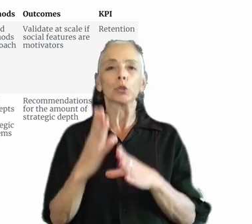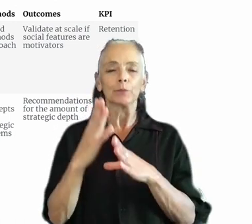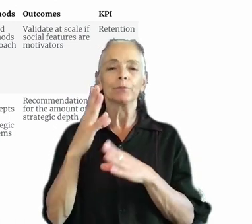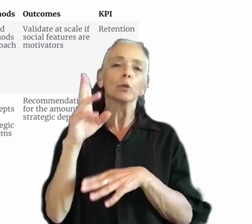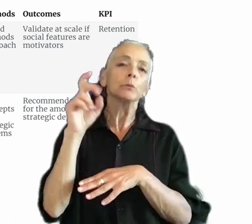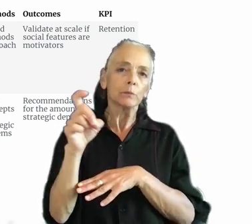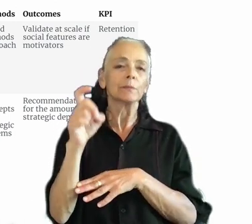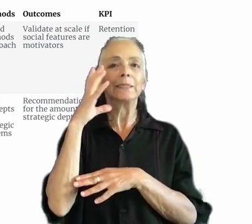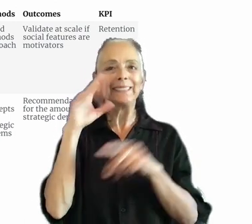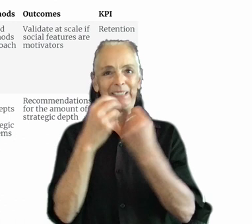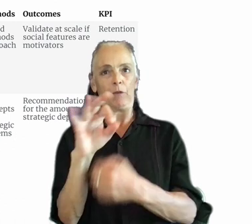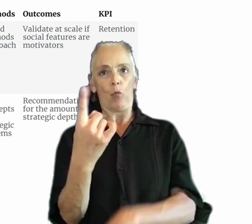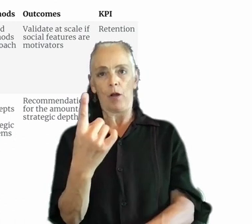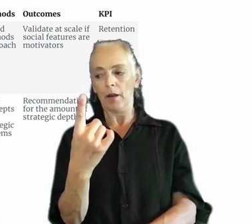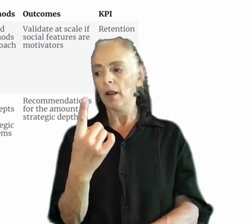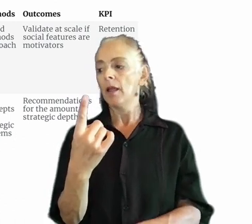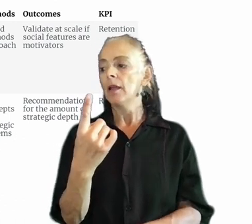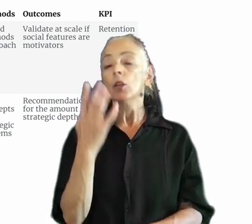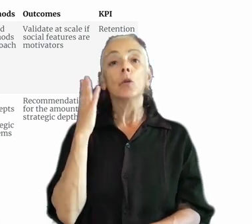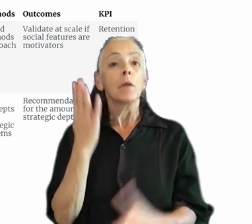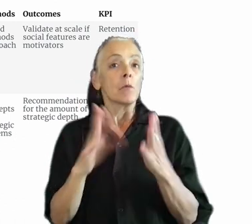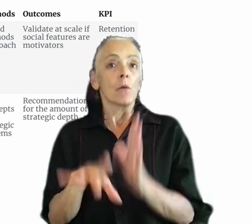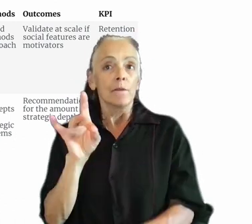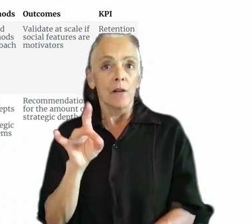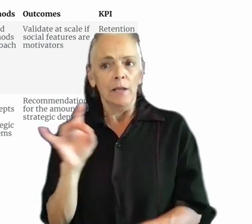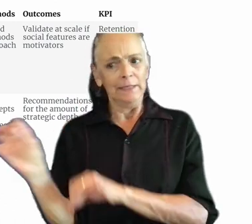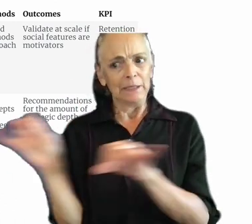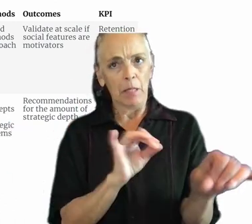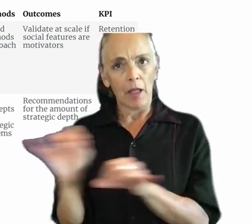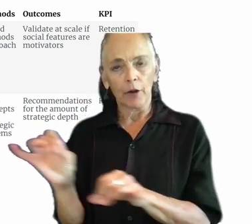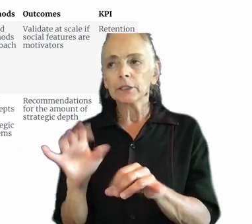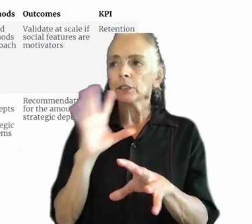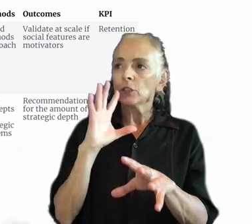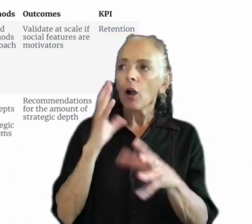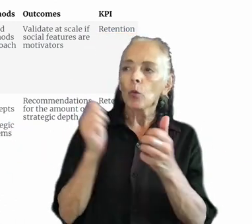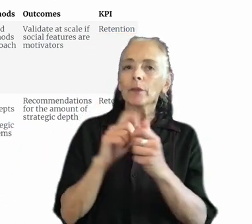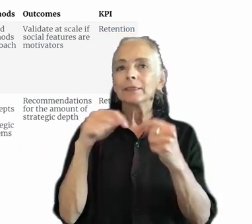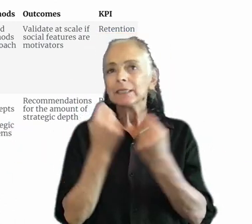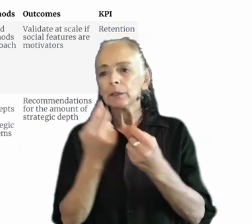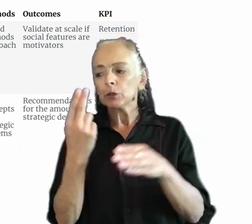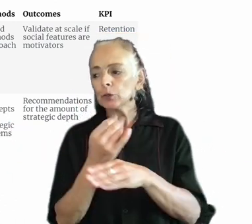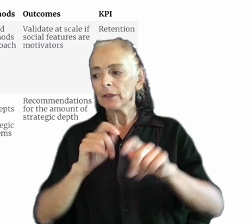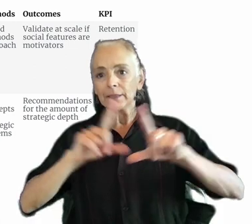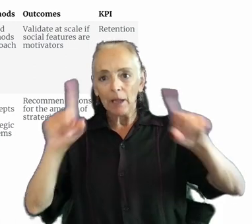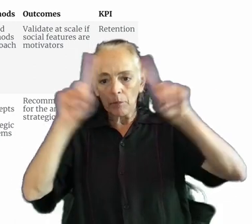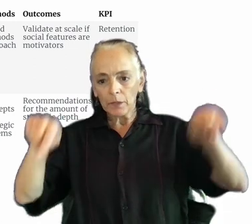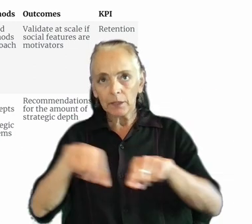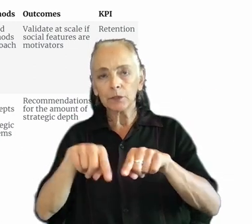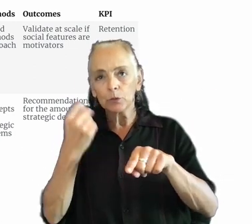teams the goal is that you might uncover similar questions so as you're talking to teams and sort of using this template to understand what you need to